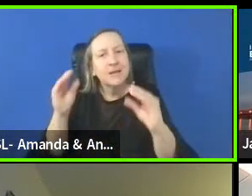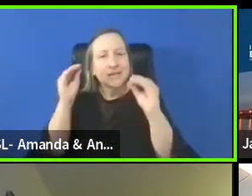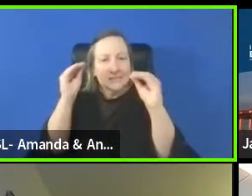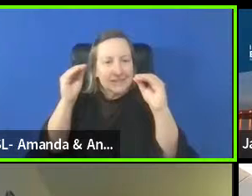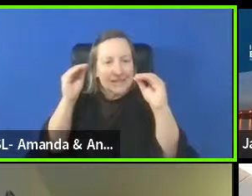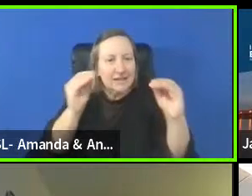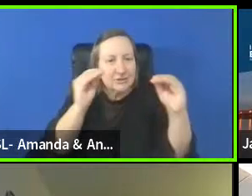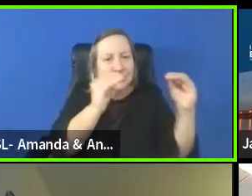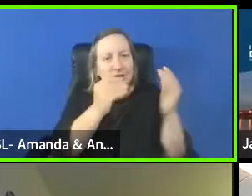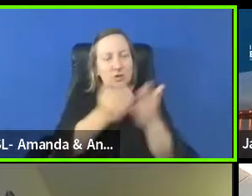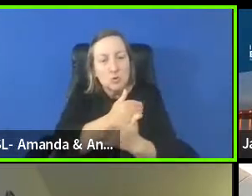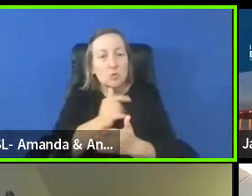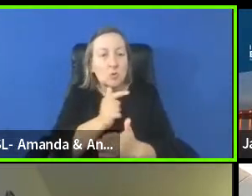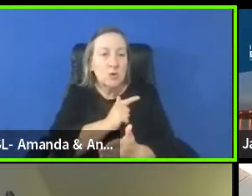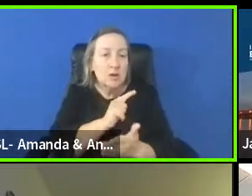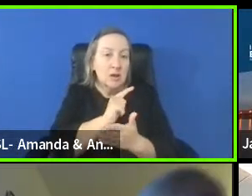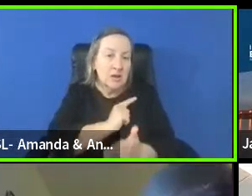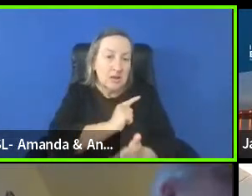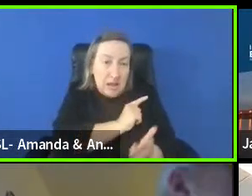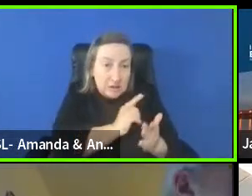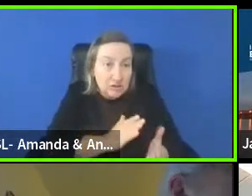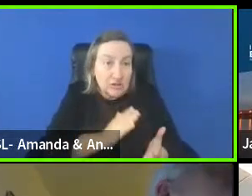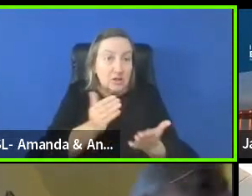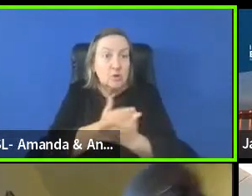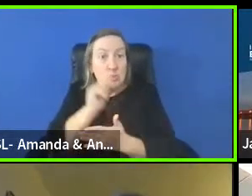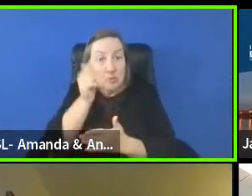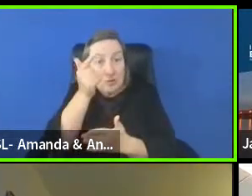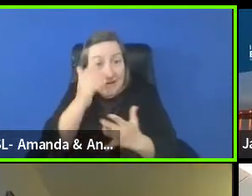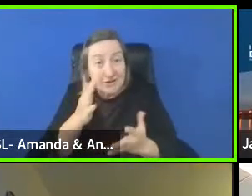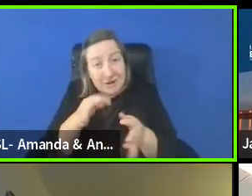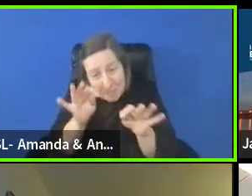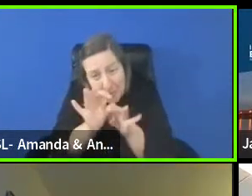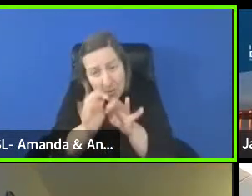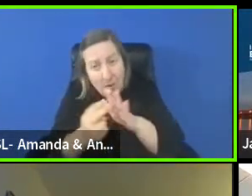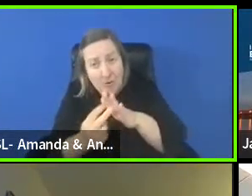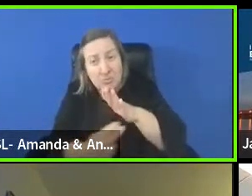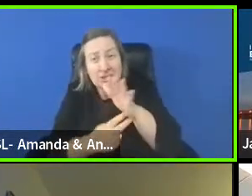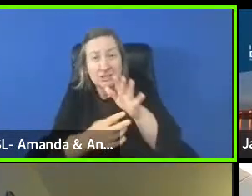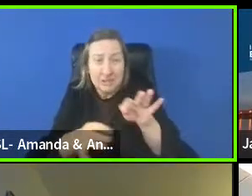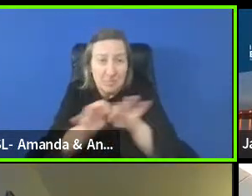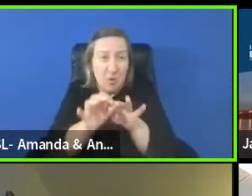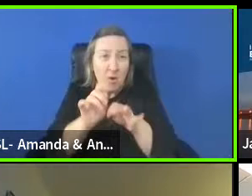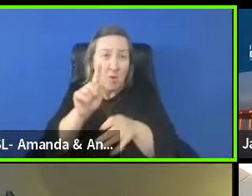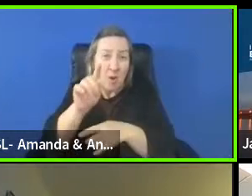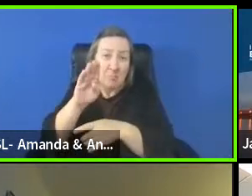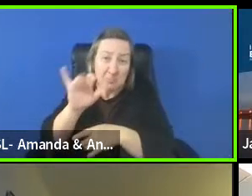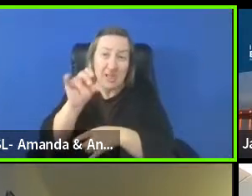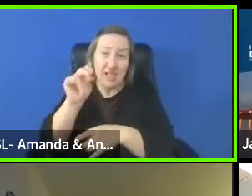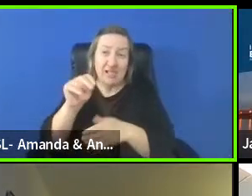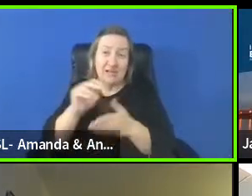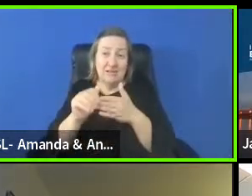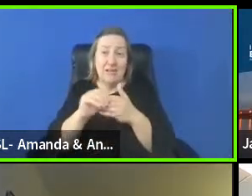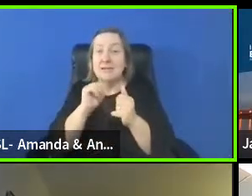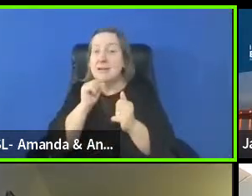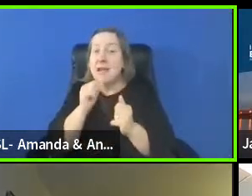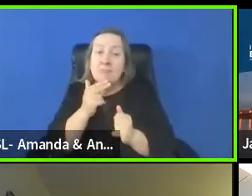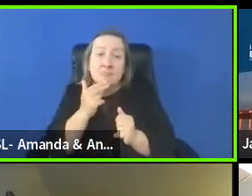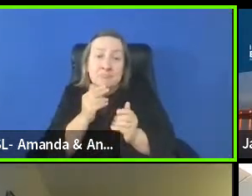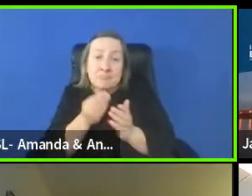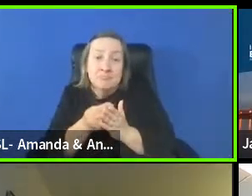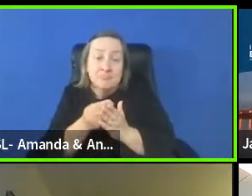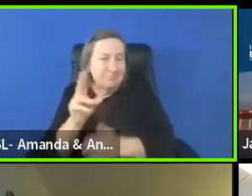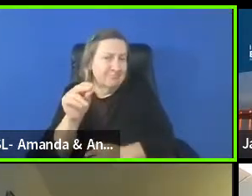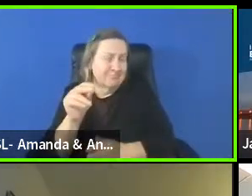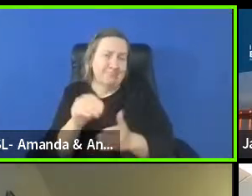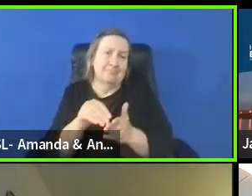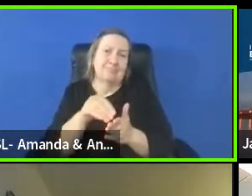new governor as to how important this bridge is and how important that $1 billion is. That's not a small amount of money. And it's not